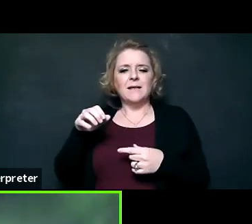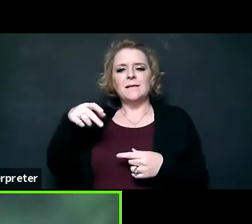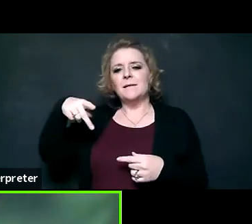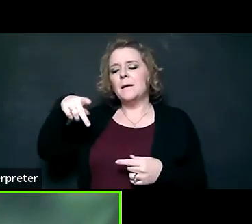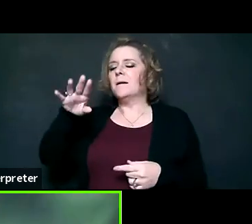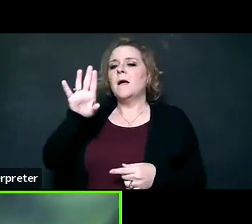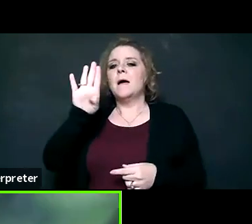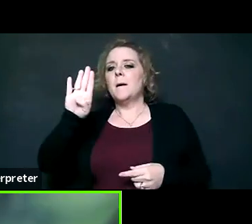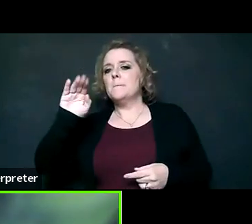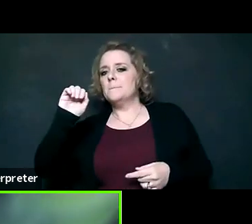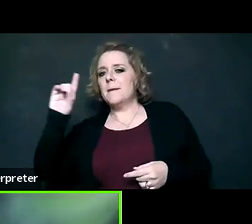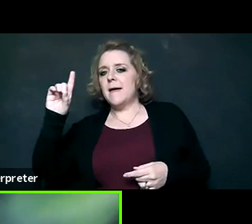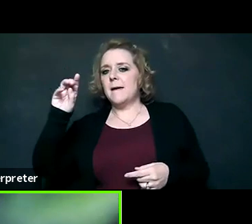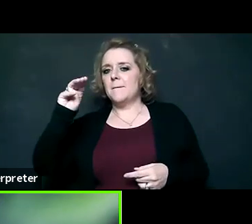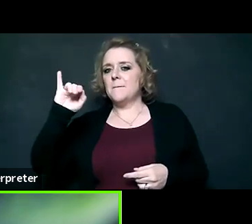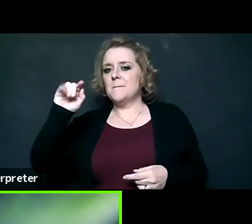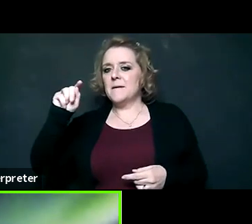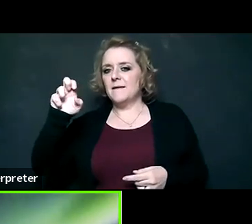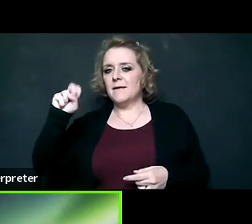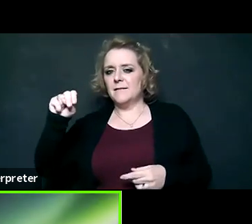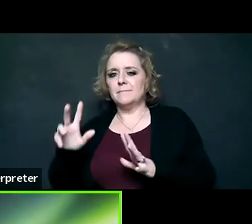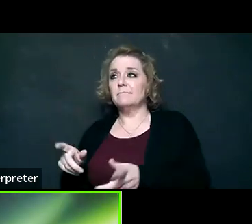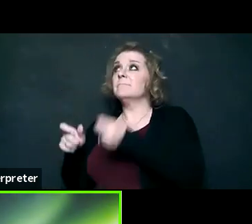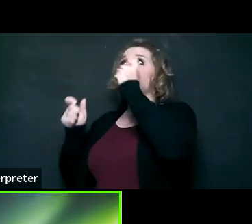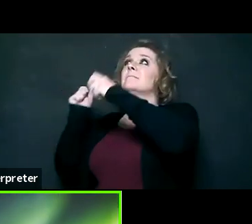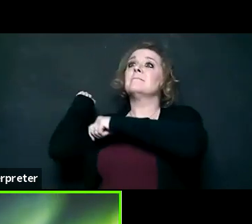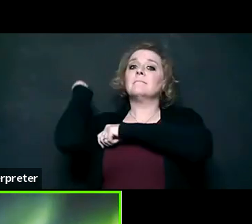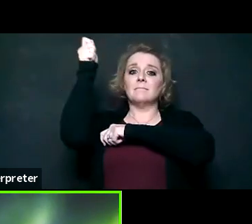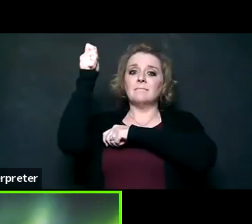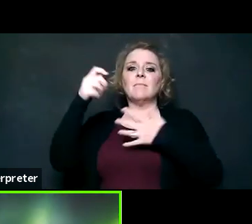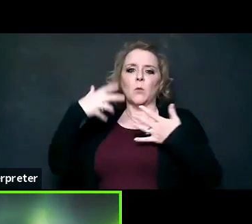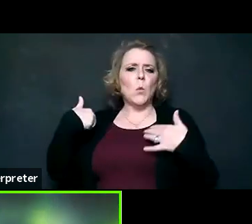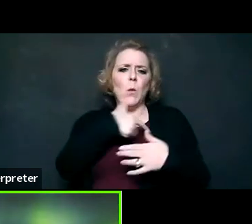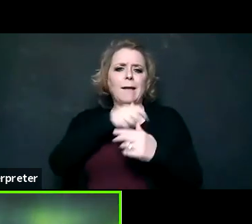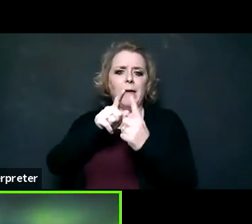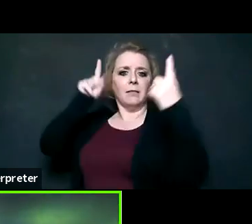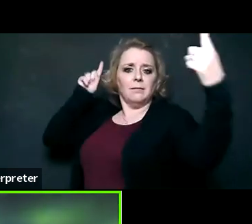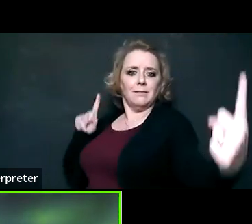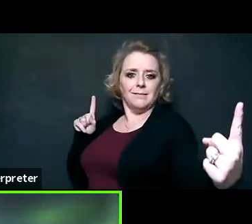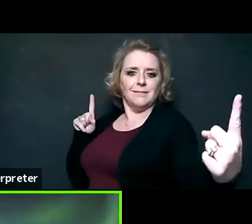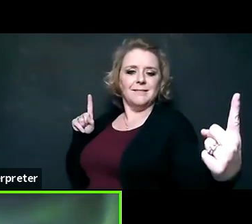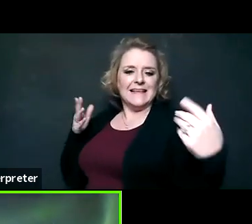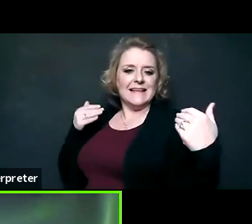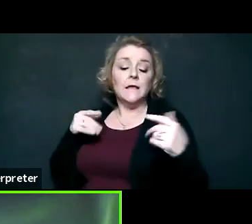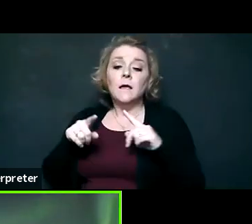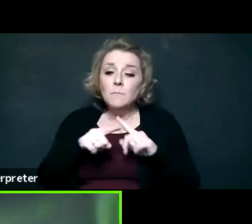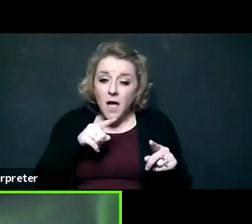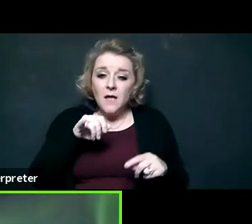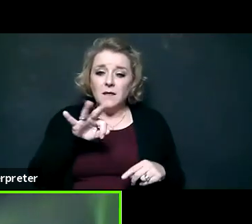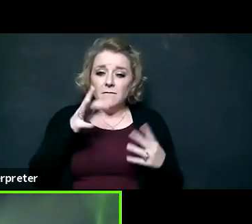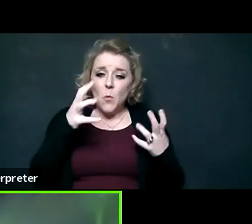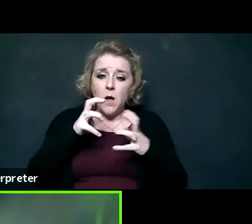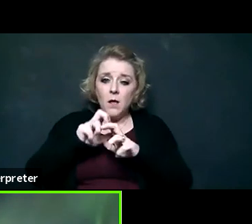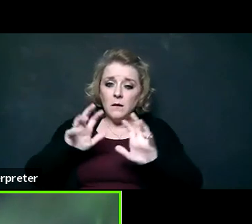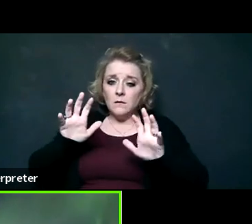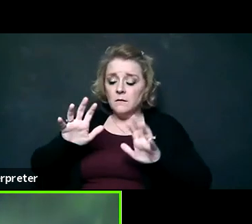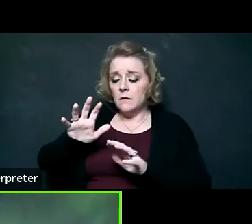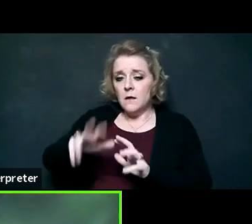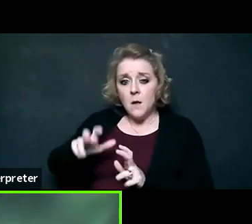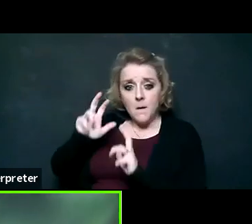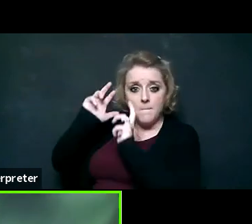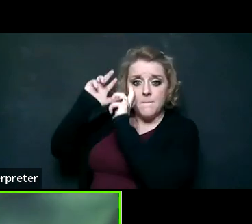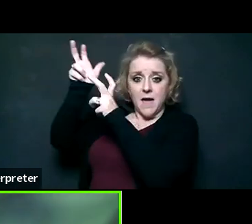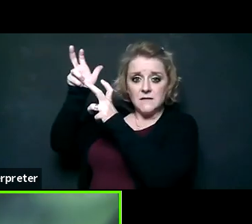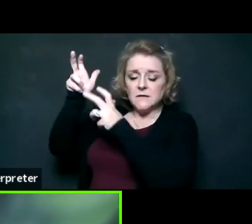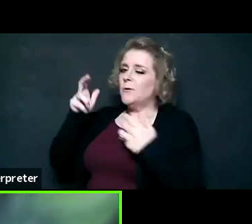me, badminton, we could do great social distance with that. But if I'm going to be a basketball player and I'm going to be the next Moretti, I'm not going to